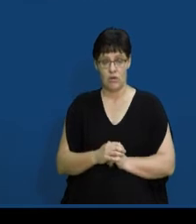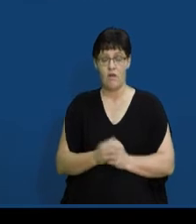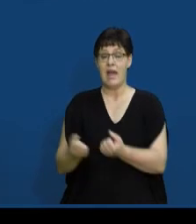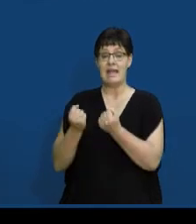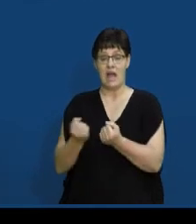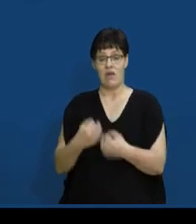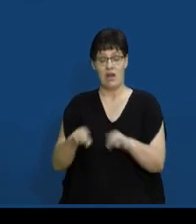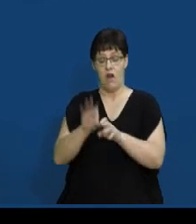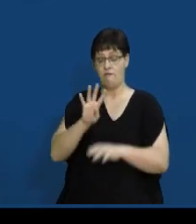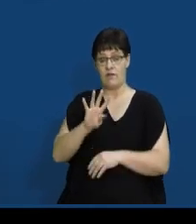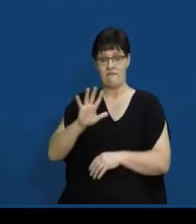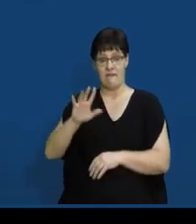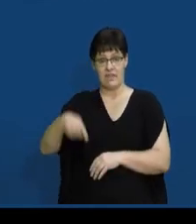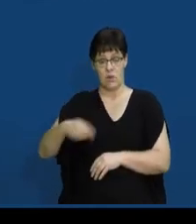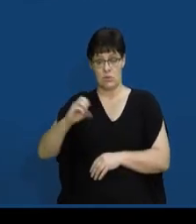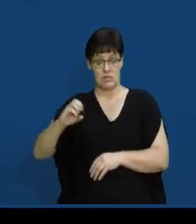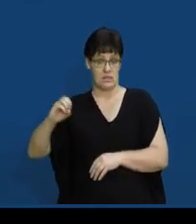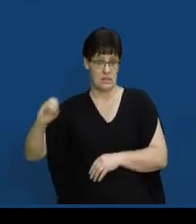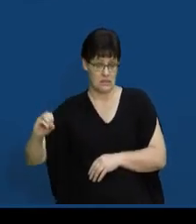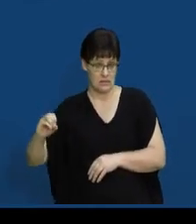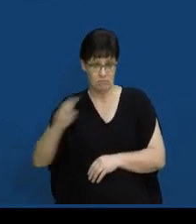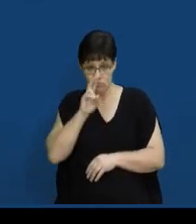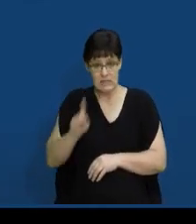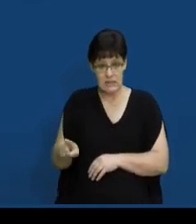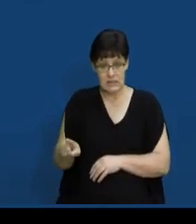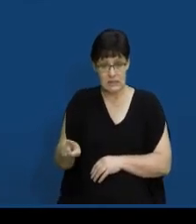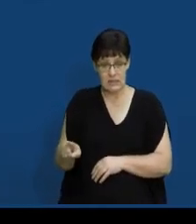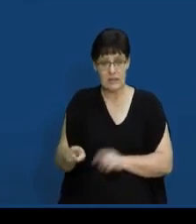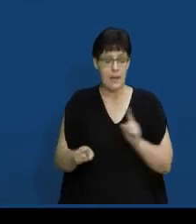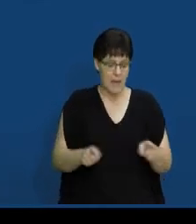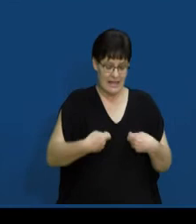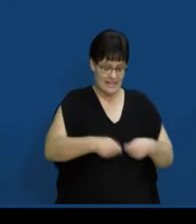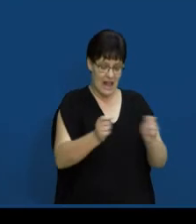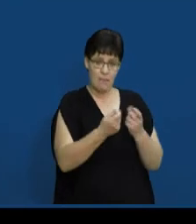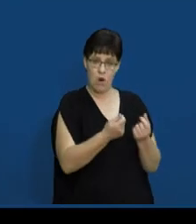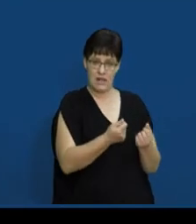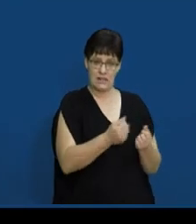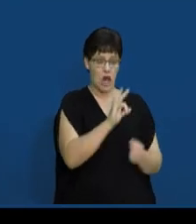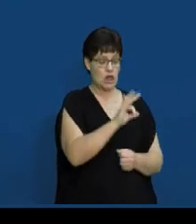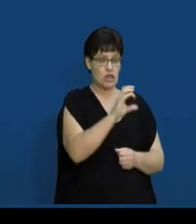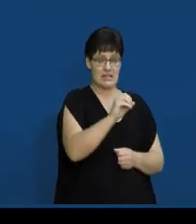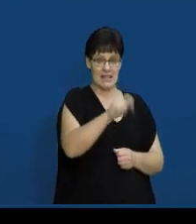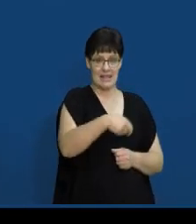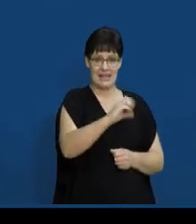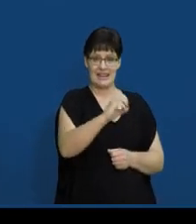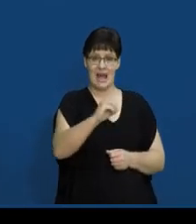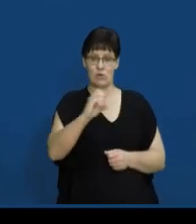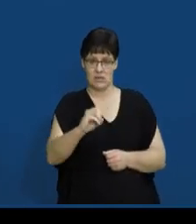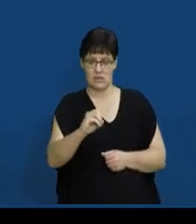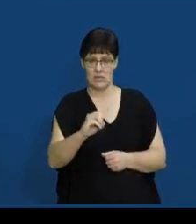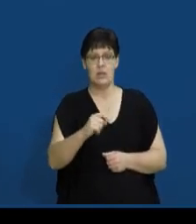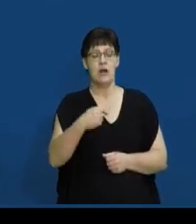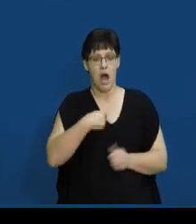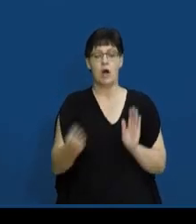value was 45,000, as you can see here, and my selling price was 30,000, clearly